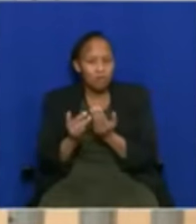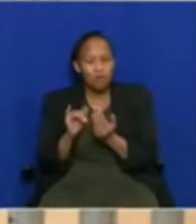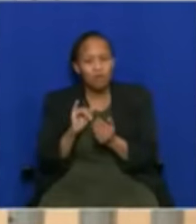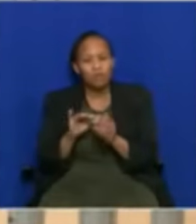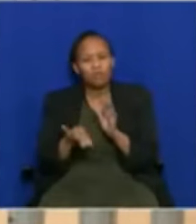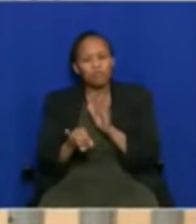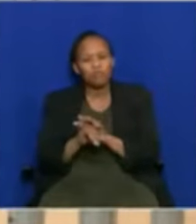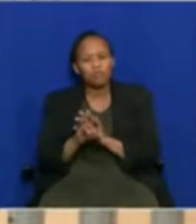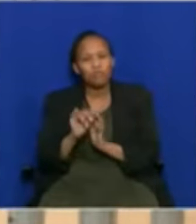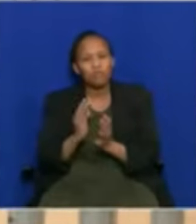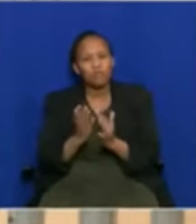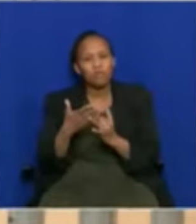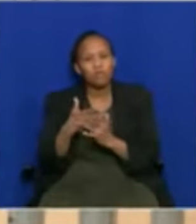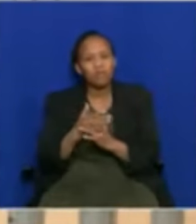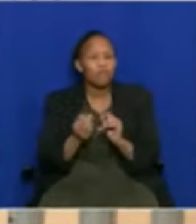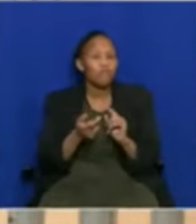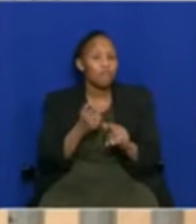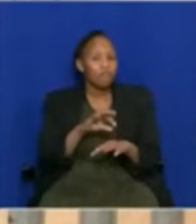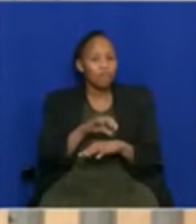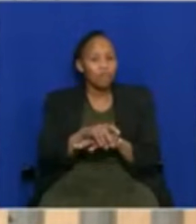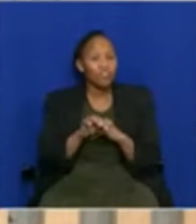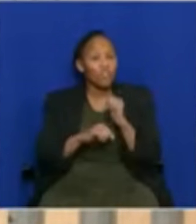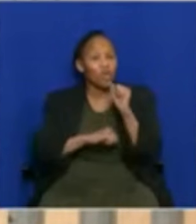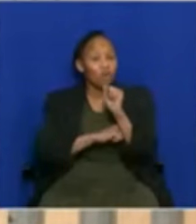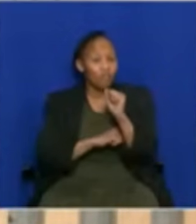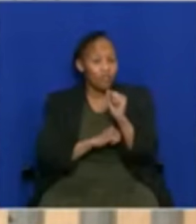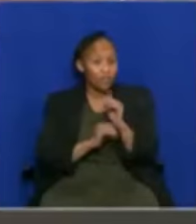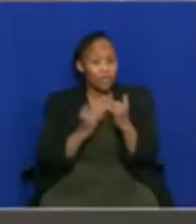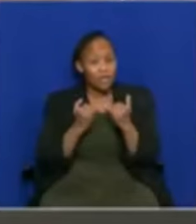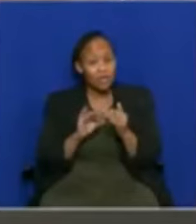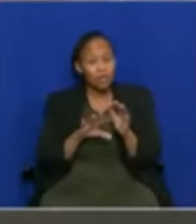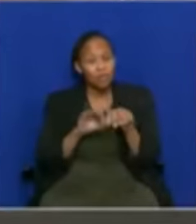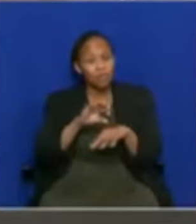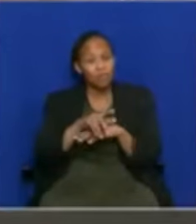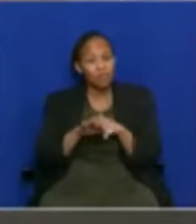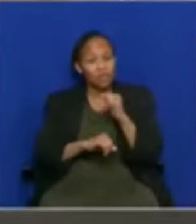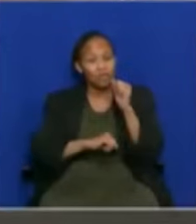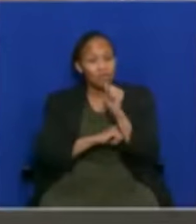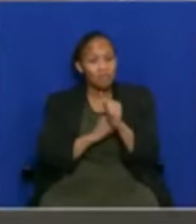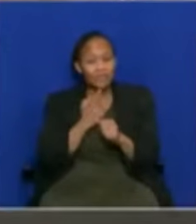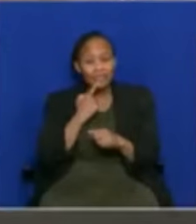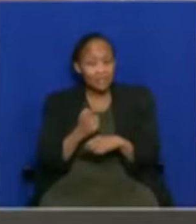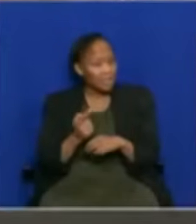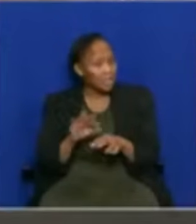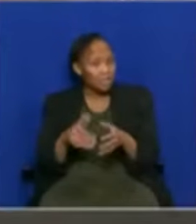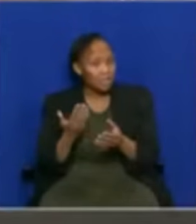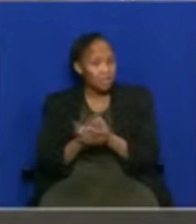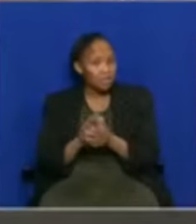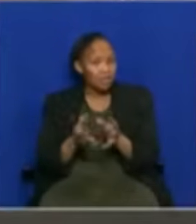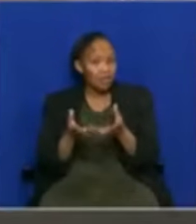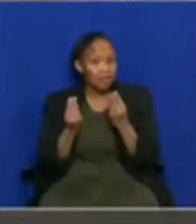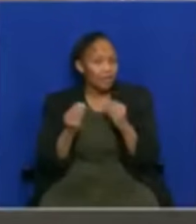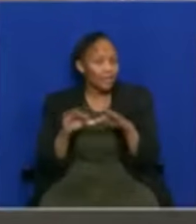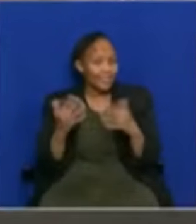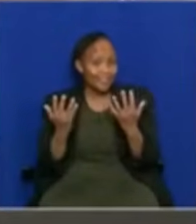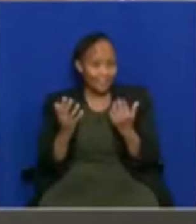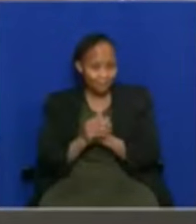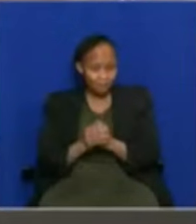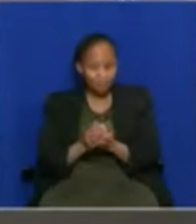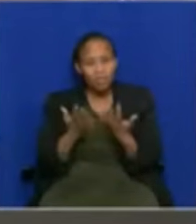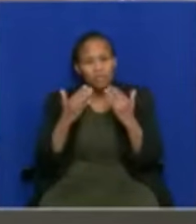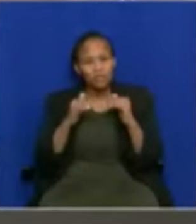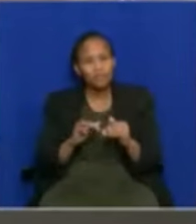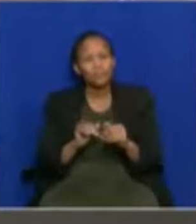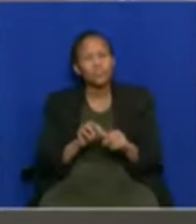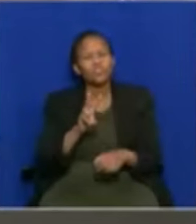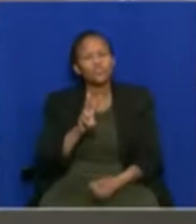provincial offices were reported and found to be unfounded. And then if we go over LIF at 290, it